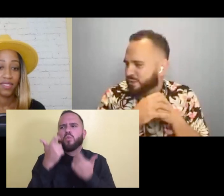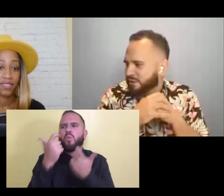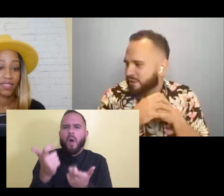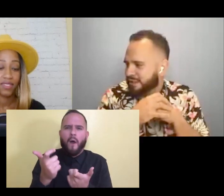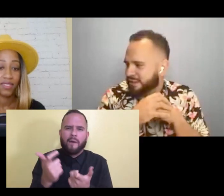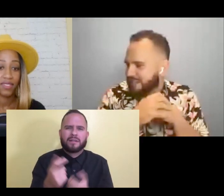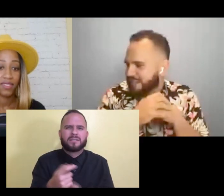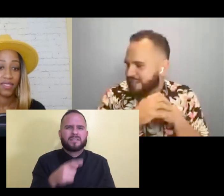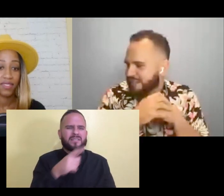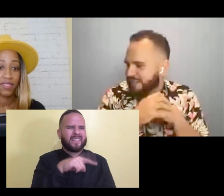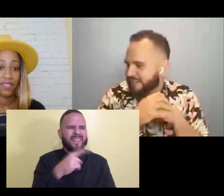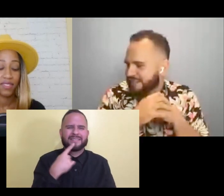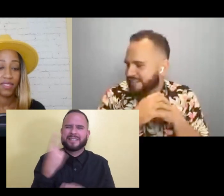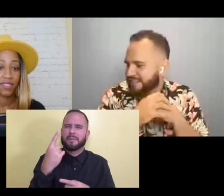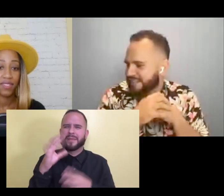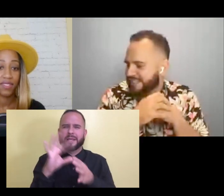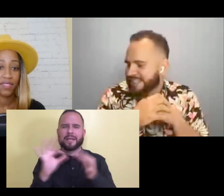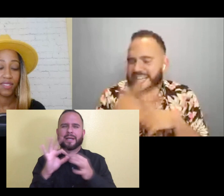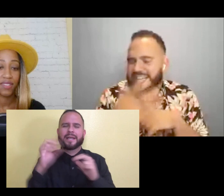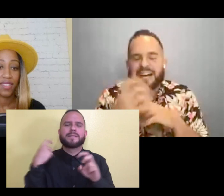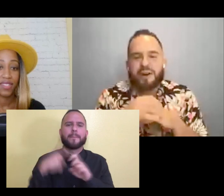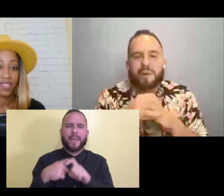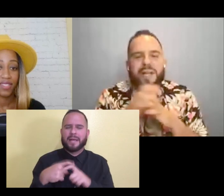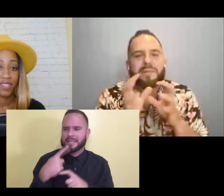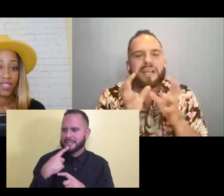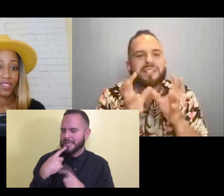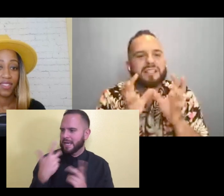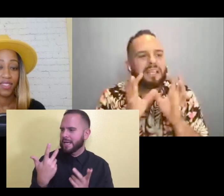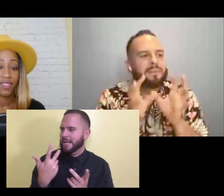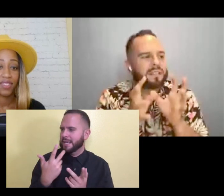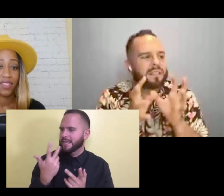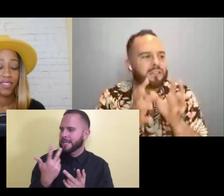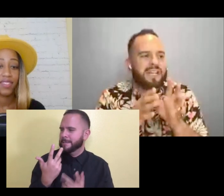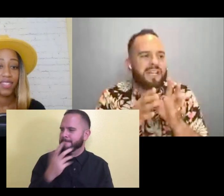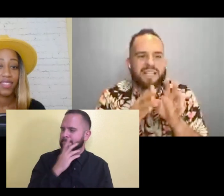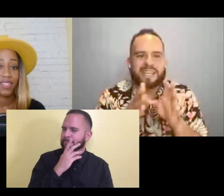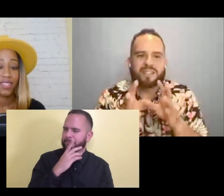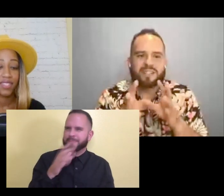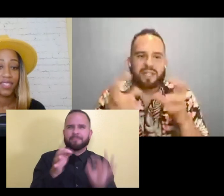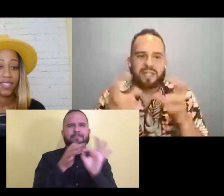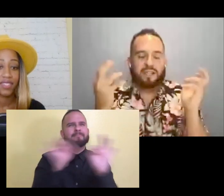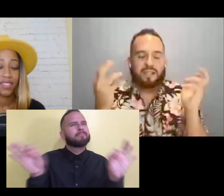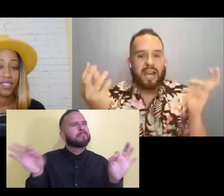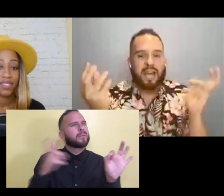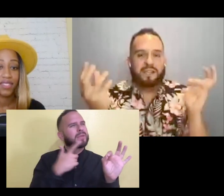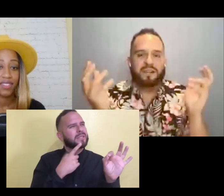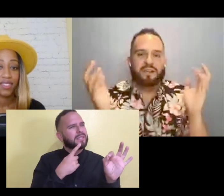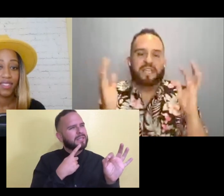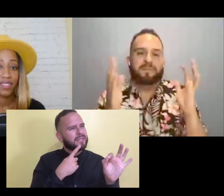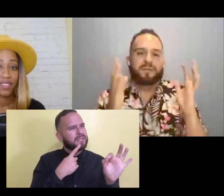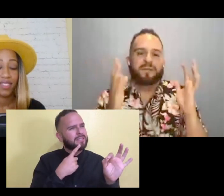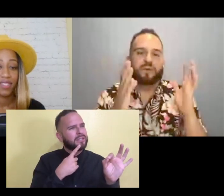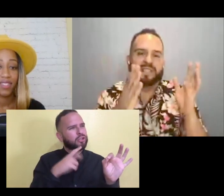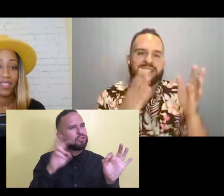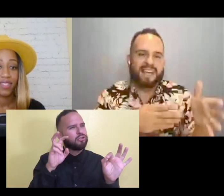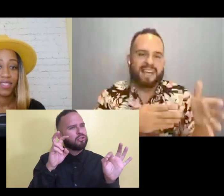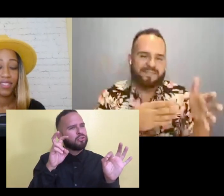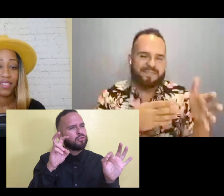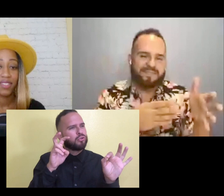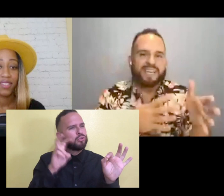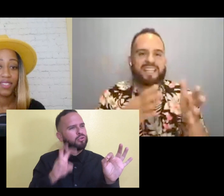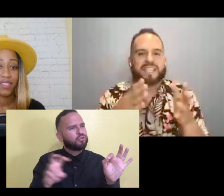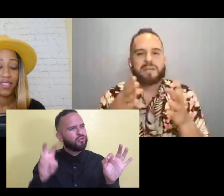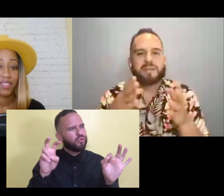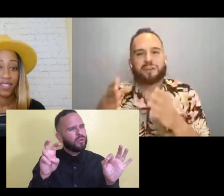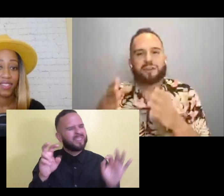Como turista. I don't know, but it basically translated to like, there's cameras here to keep the tourists safe